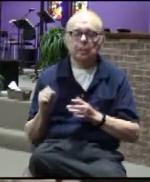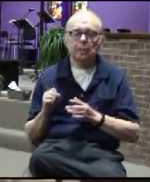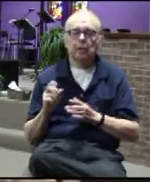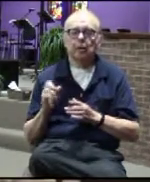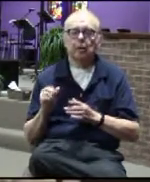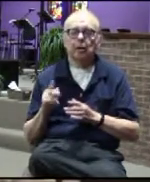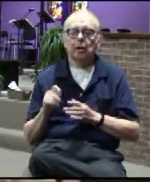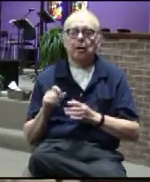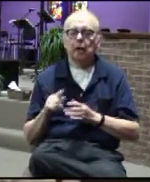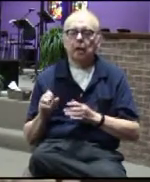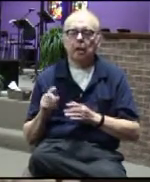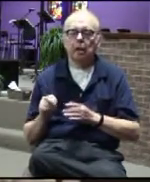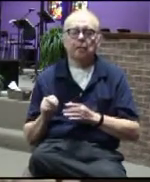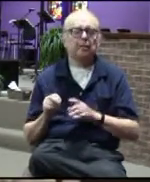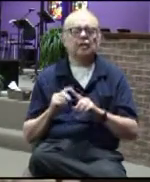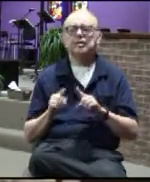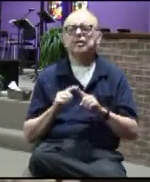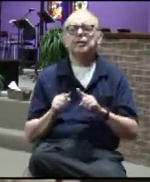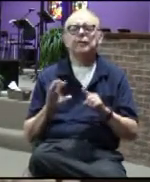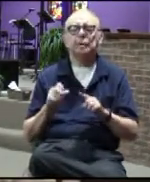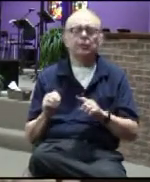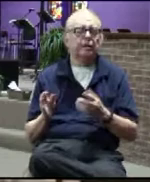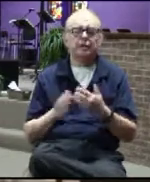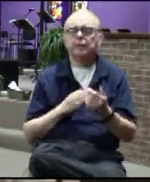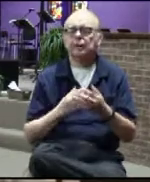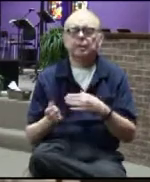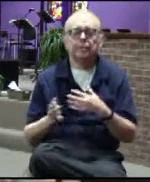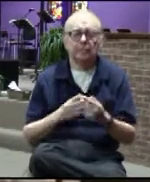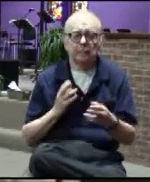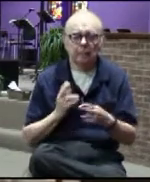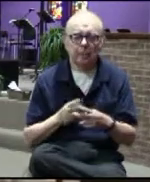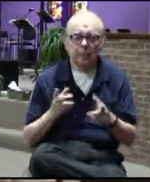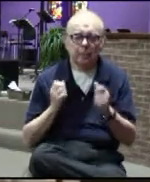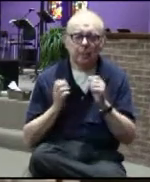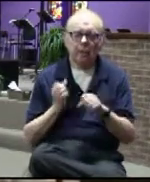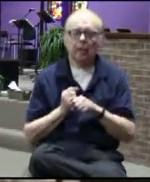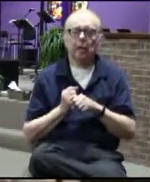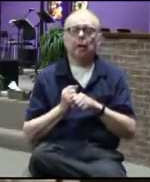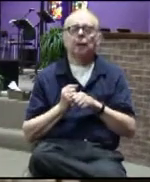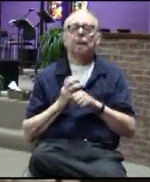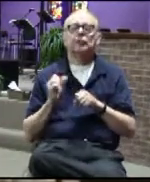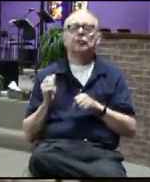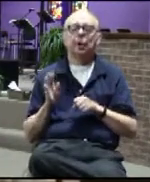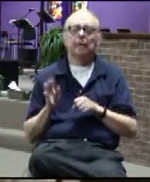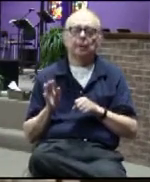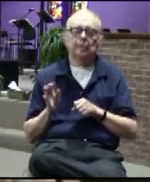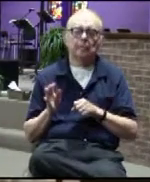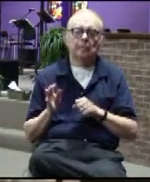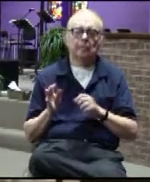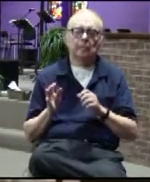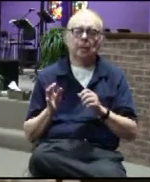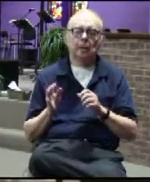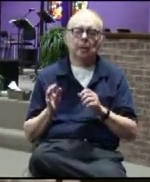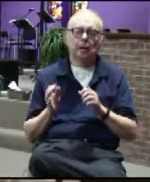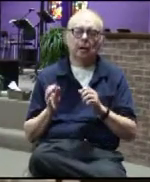Verizon Cincinnati Bell whoever and all of a sudden you got a job with who did I